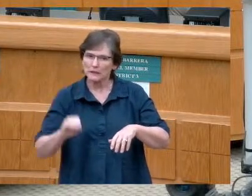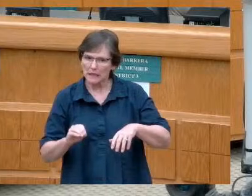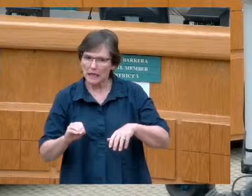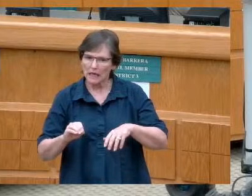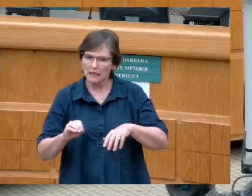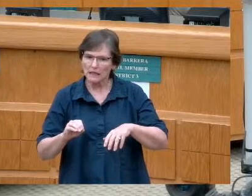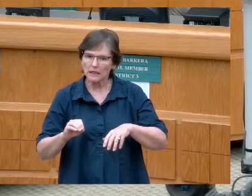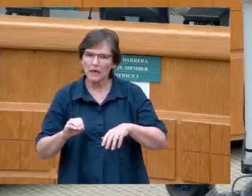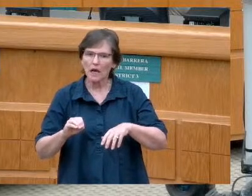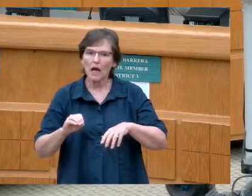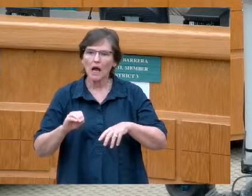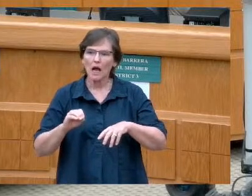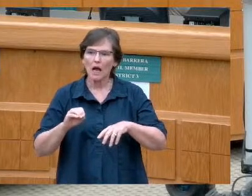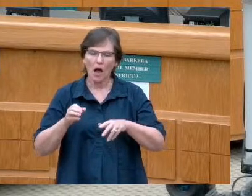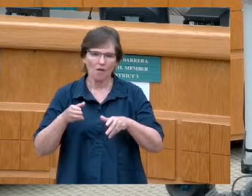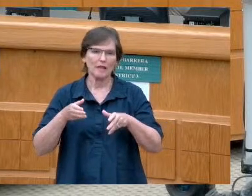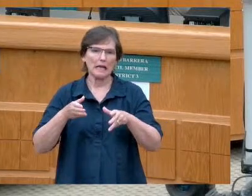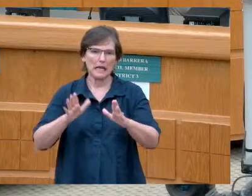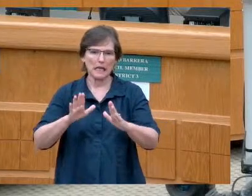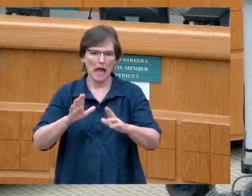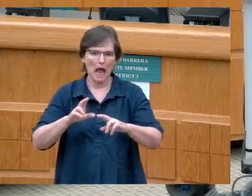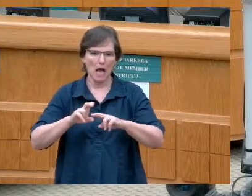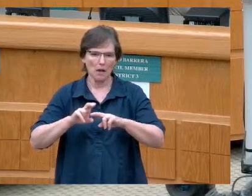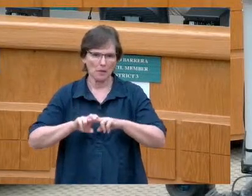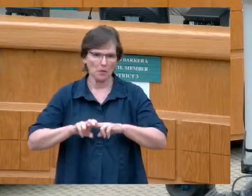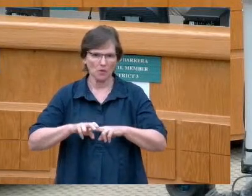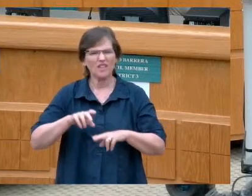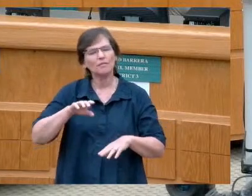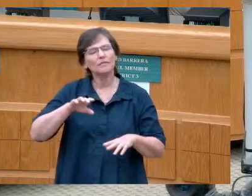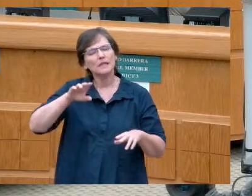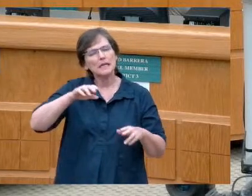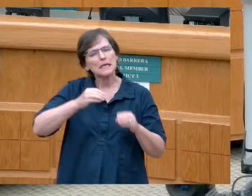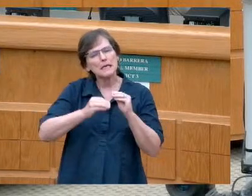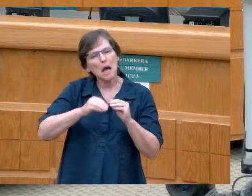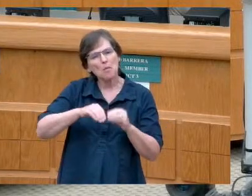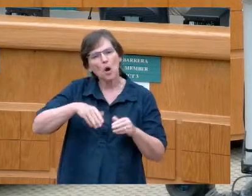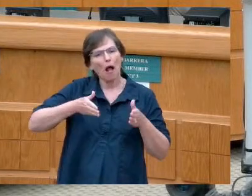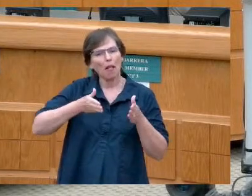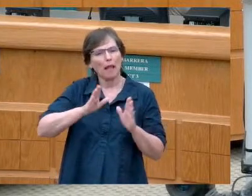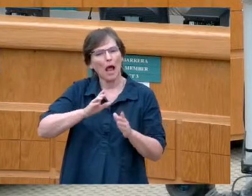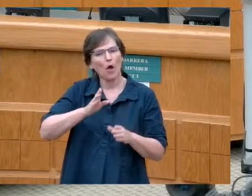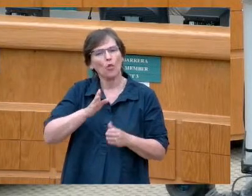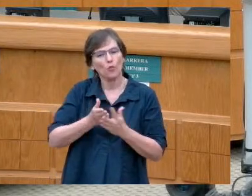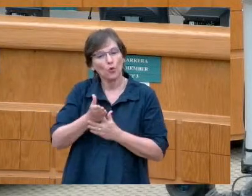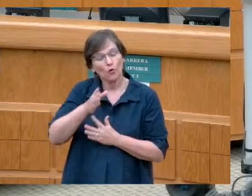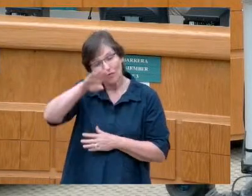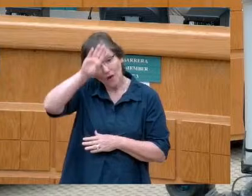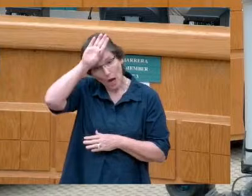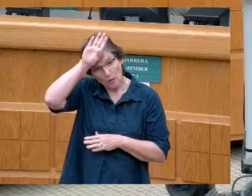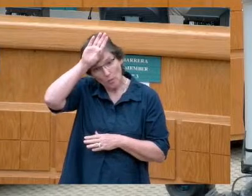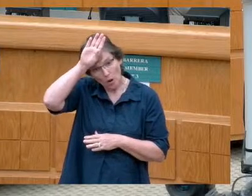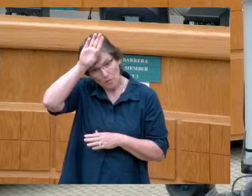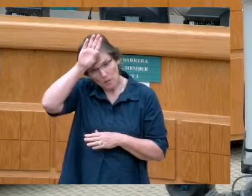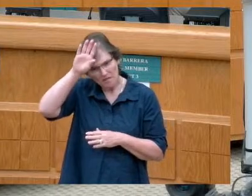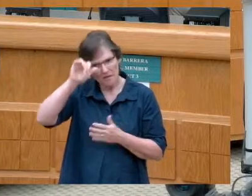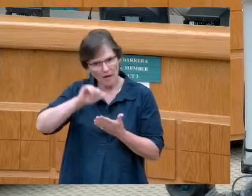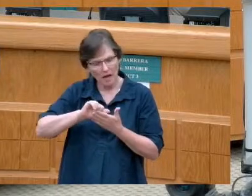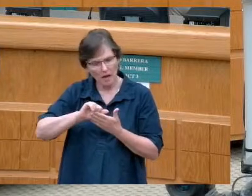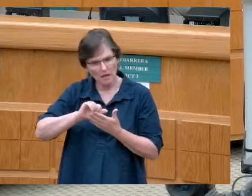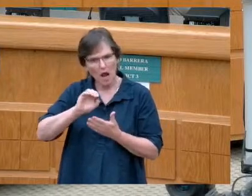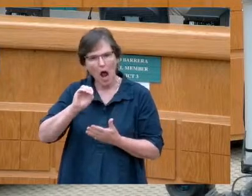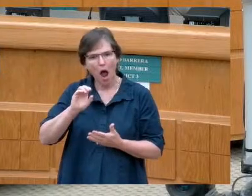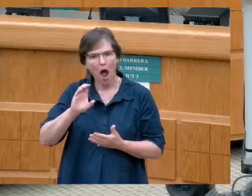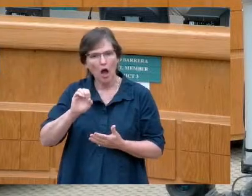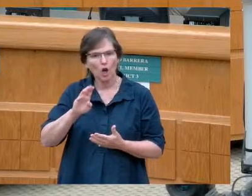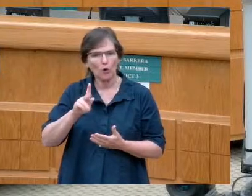that they have, but 50% of the fire rating occupancy number that they're given when they get their certificate of